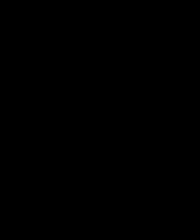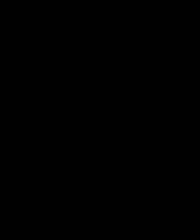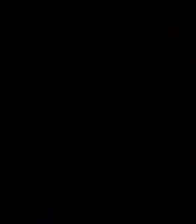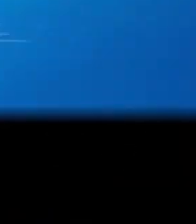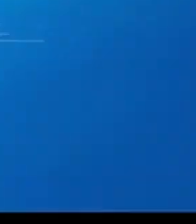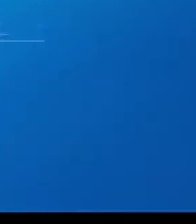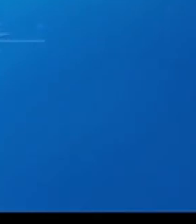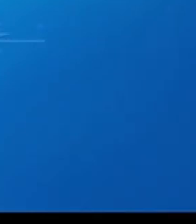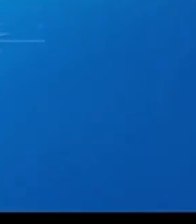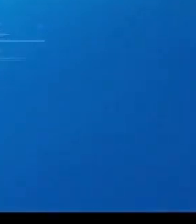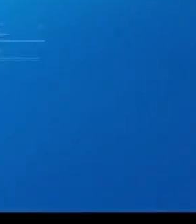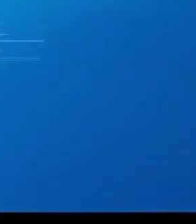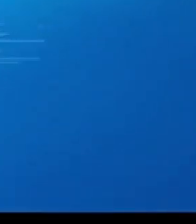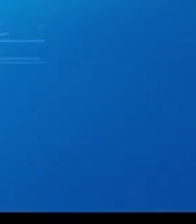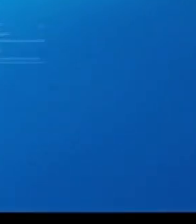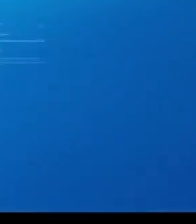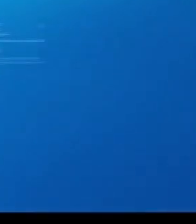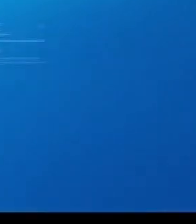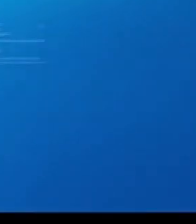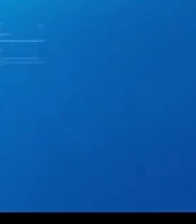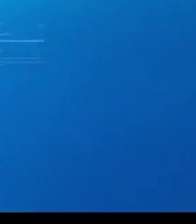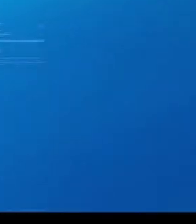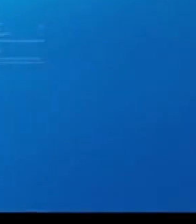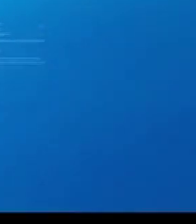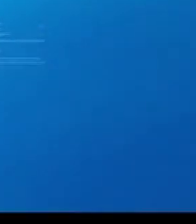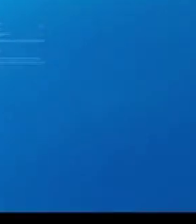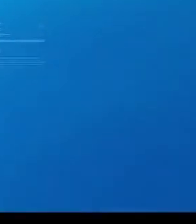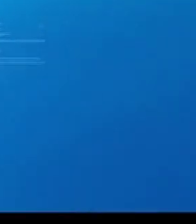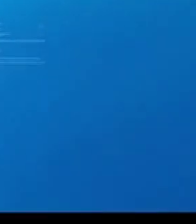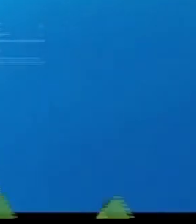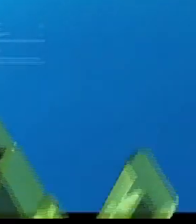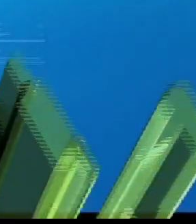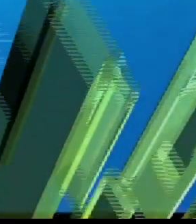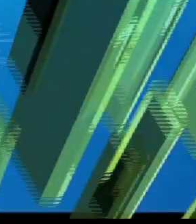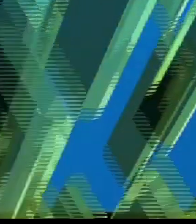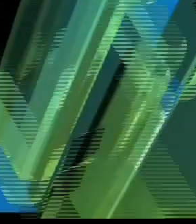ZNS Network presents The Bahamas Tonight.